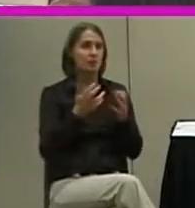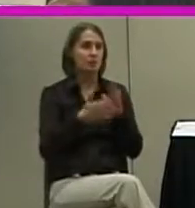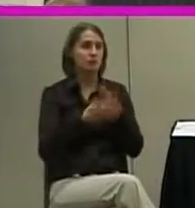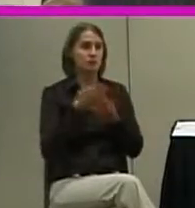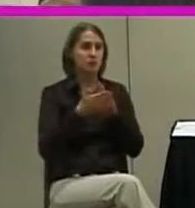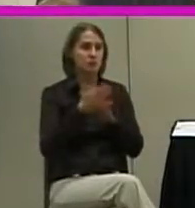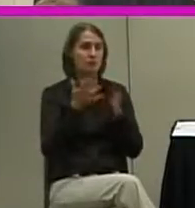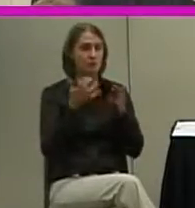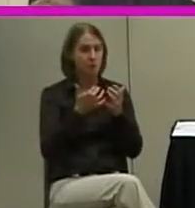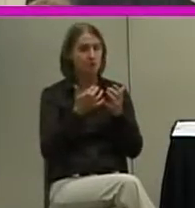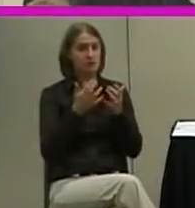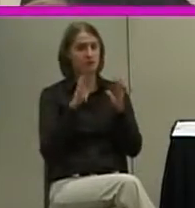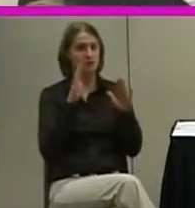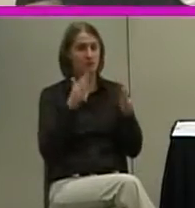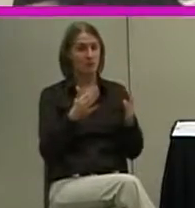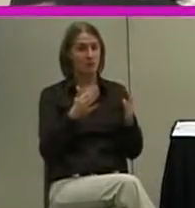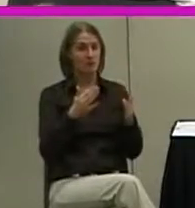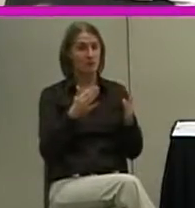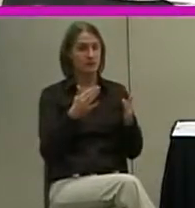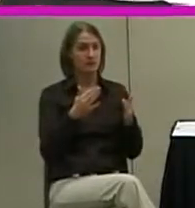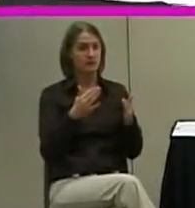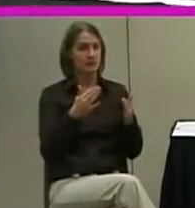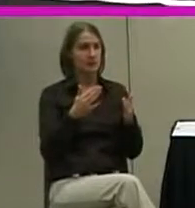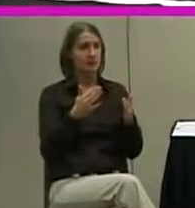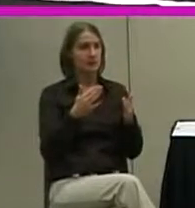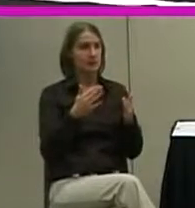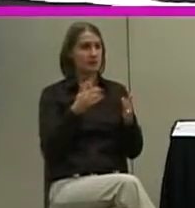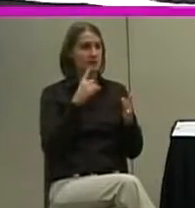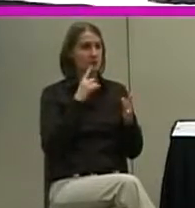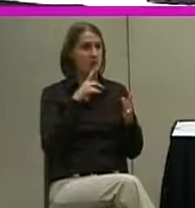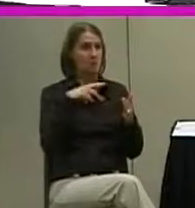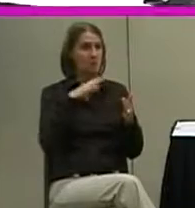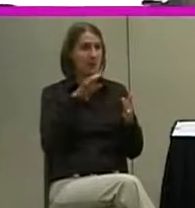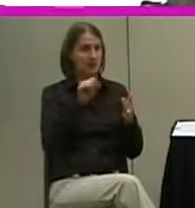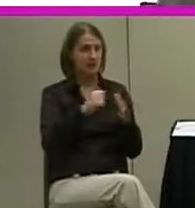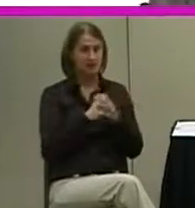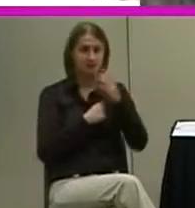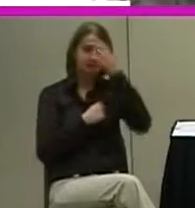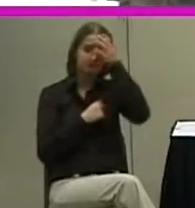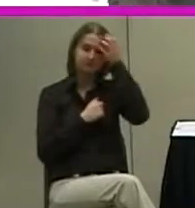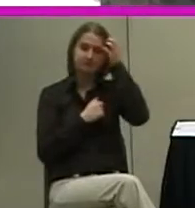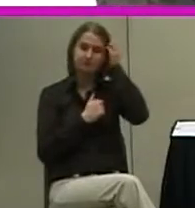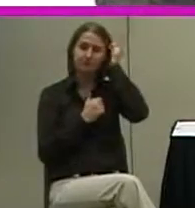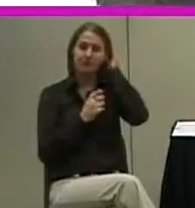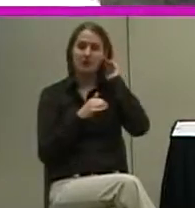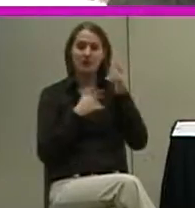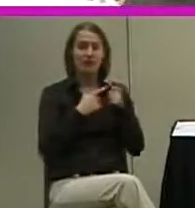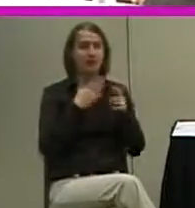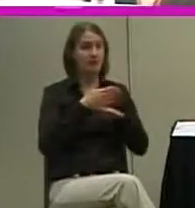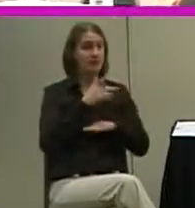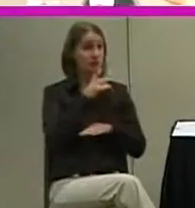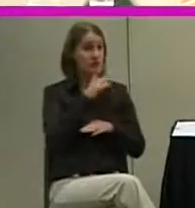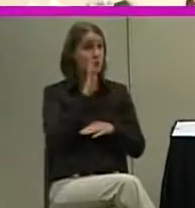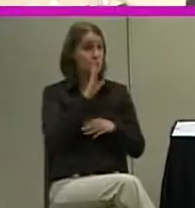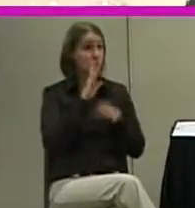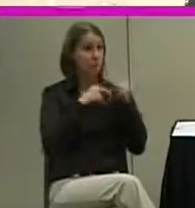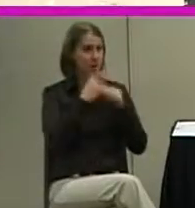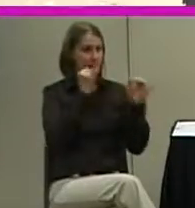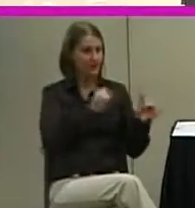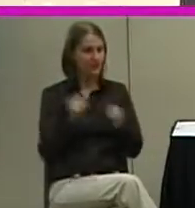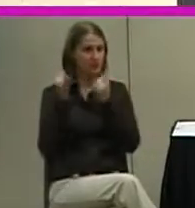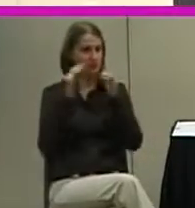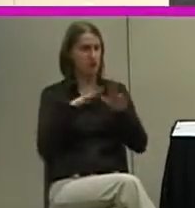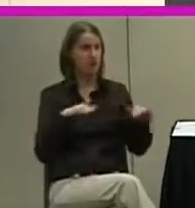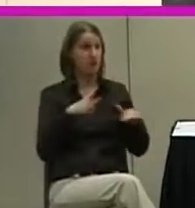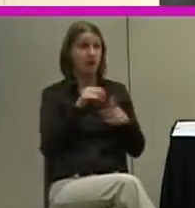want to move toward thinking PBS. After lunch, we're going to start talking about individual kids, and I'm going to come back and talk about the same